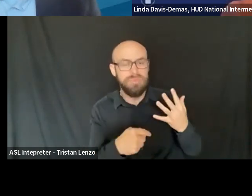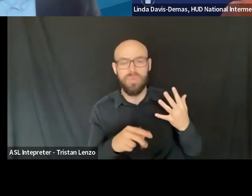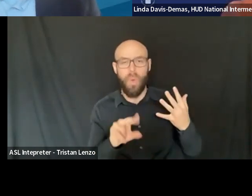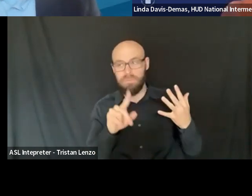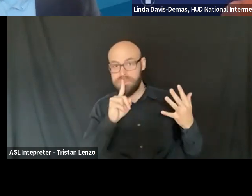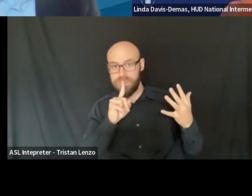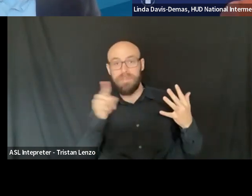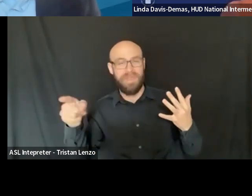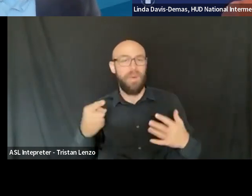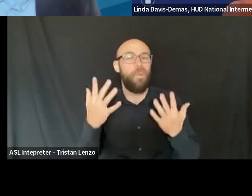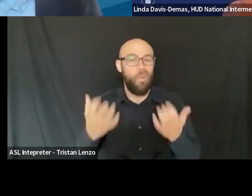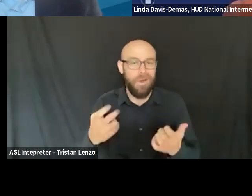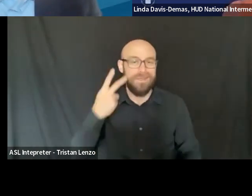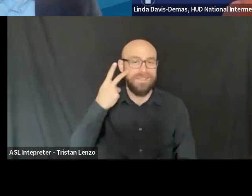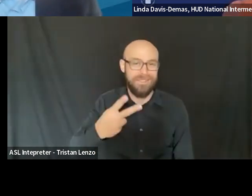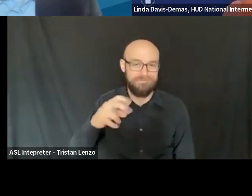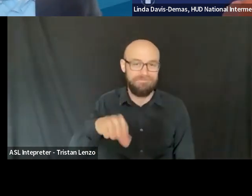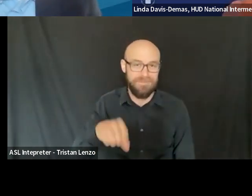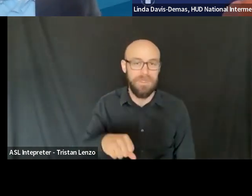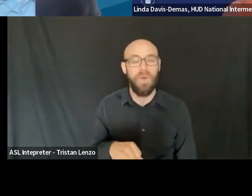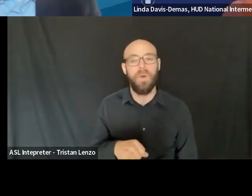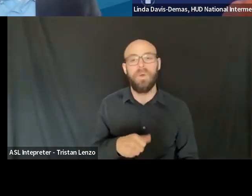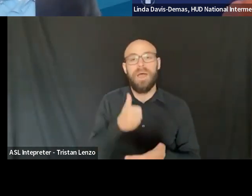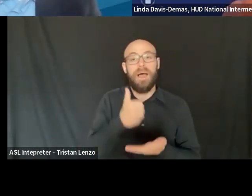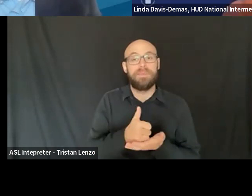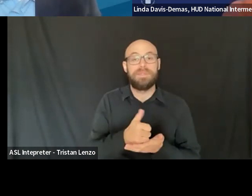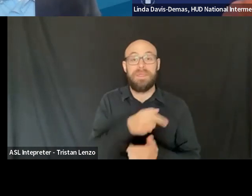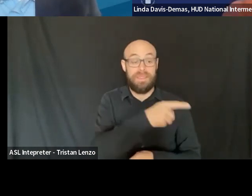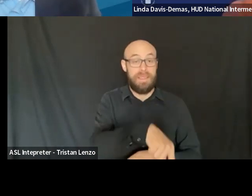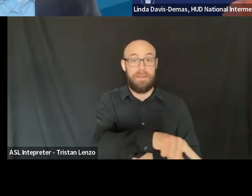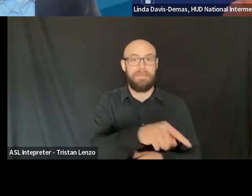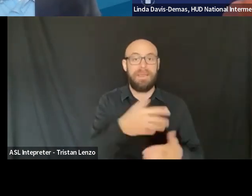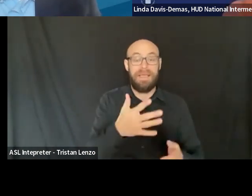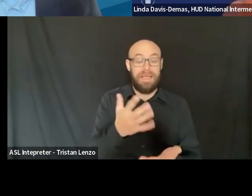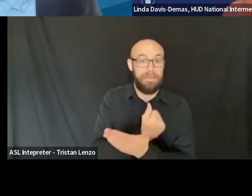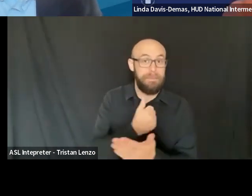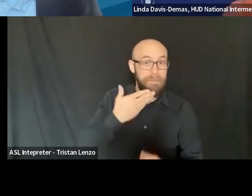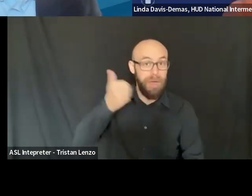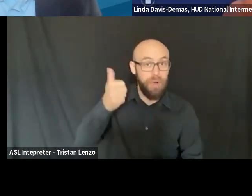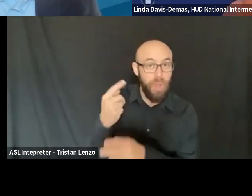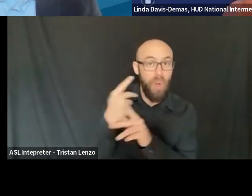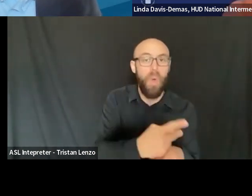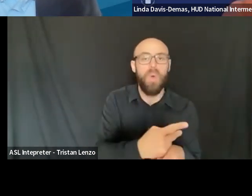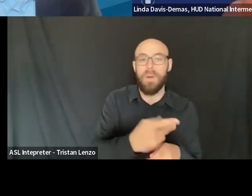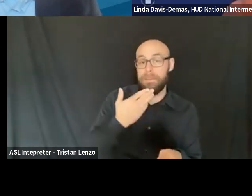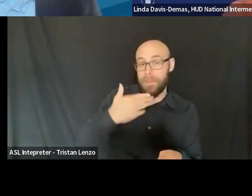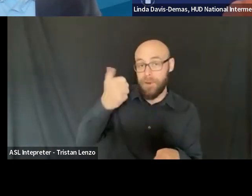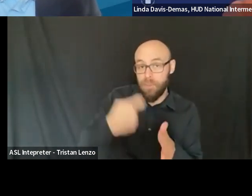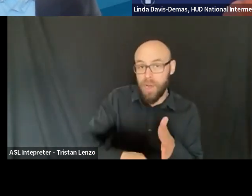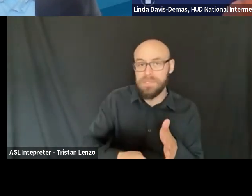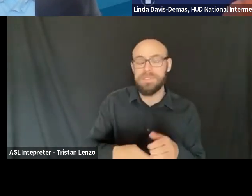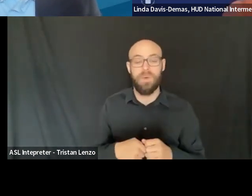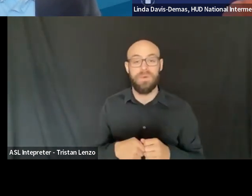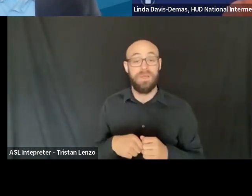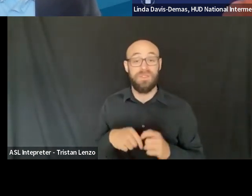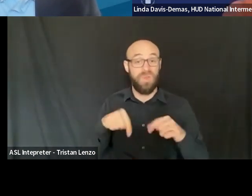they like seeing that. And it does help secure better pricing, which secures better loans for consumers. So in addition to, I think, being good for the profession, I think this is